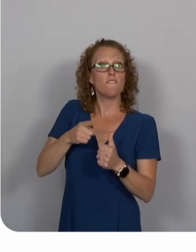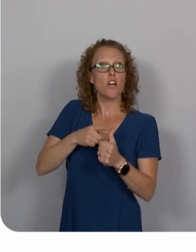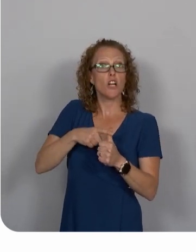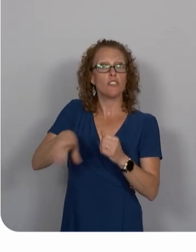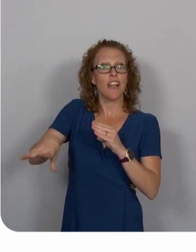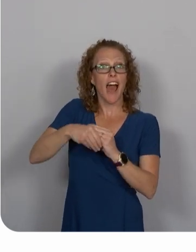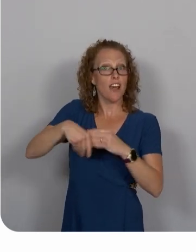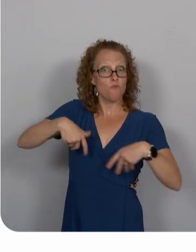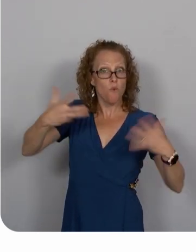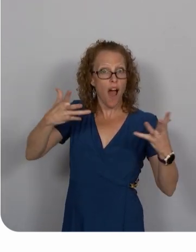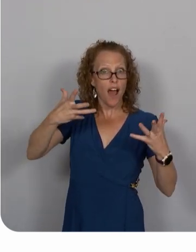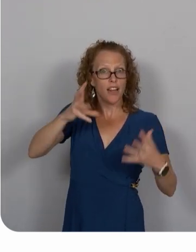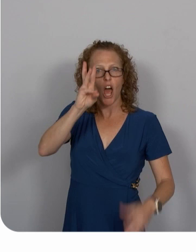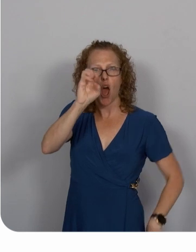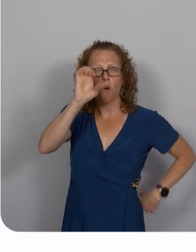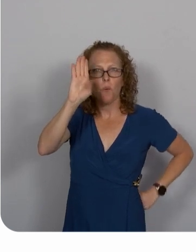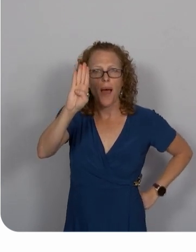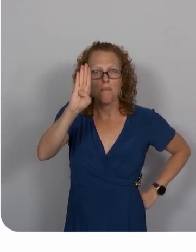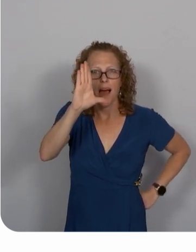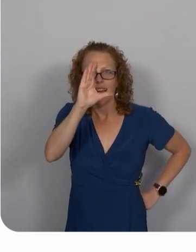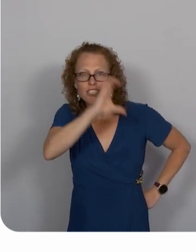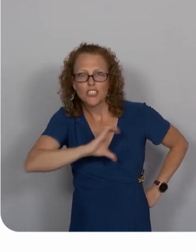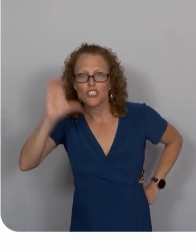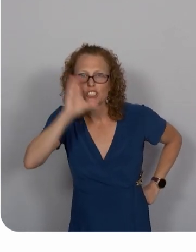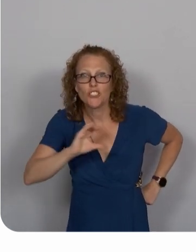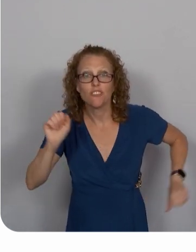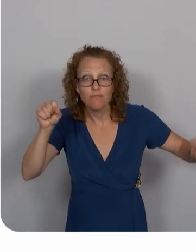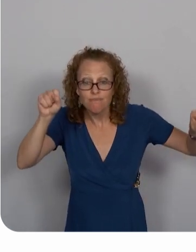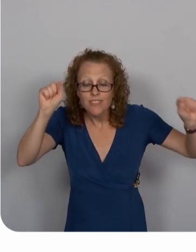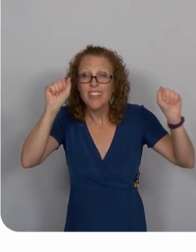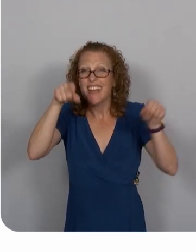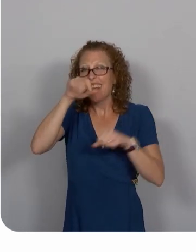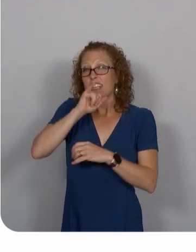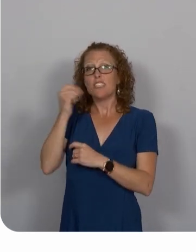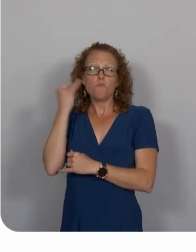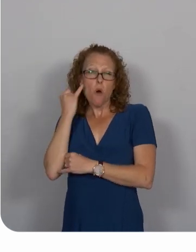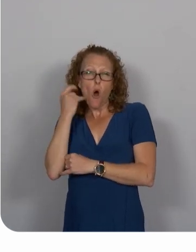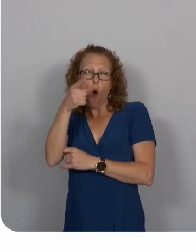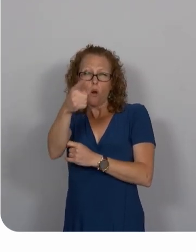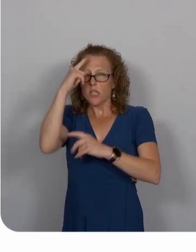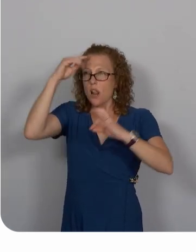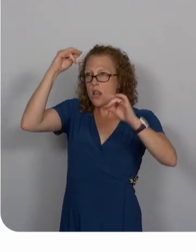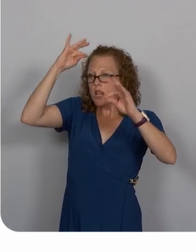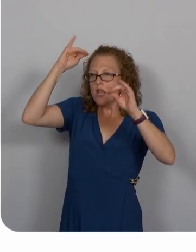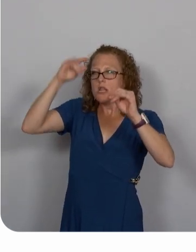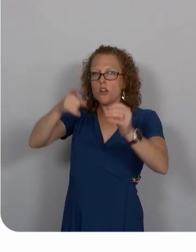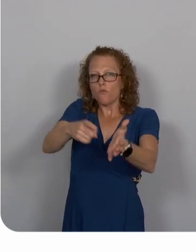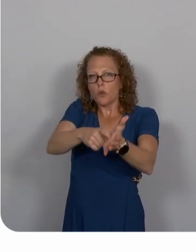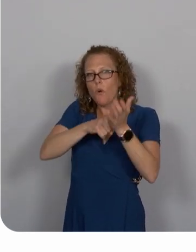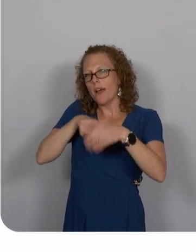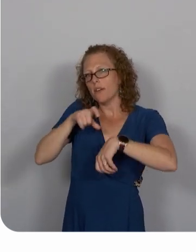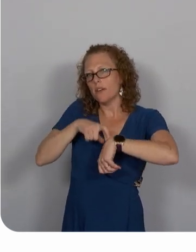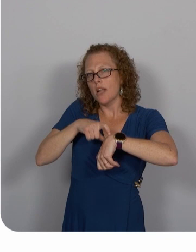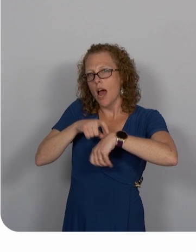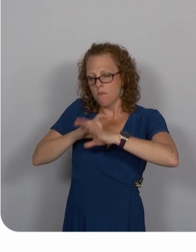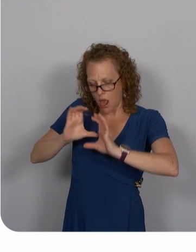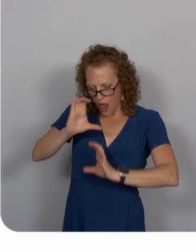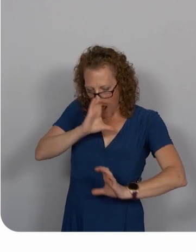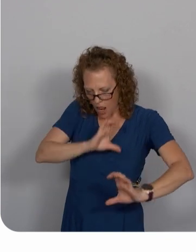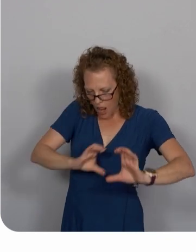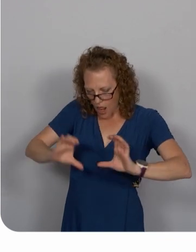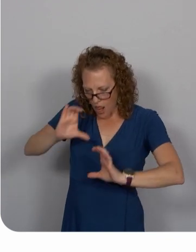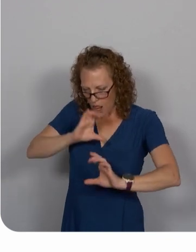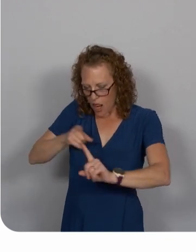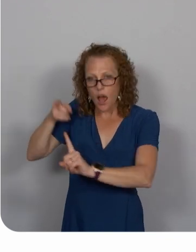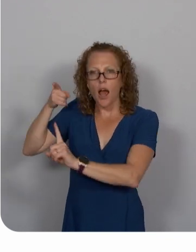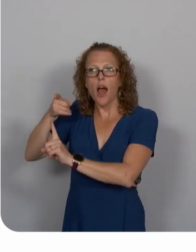search. So if your query requires real-time information, Meta AI will automatically ask Bing to get